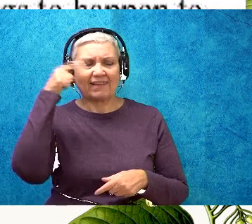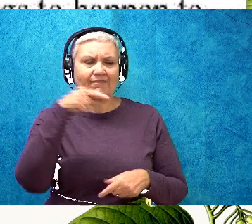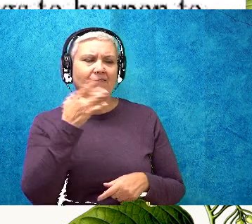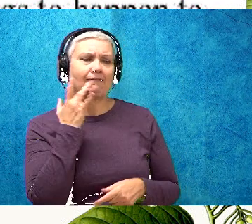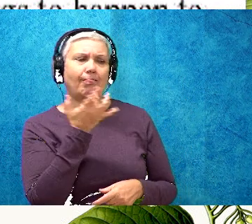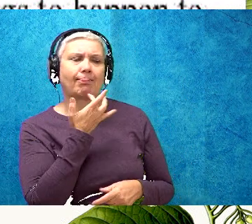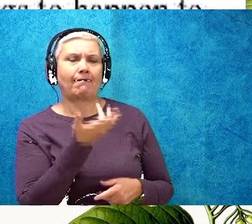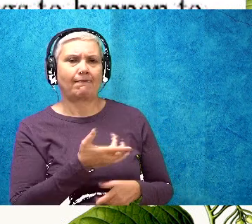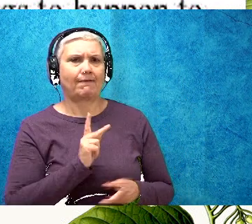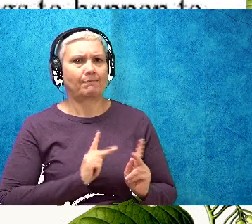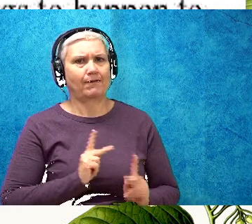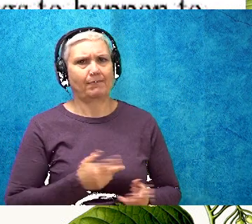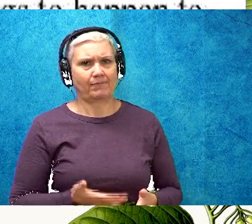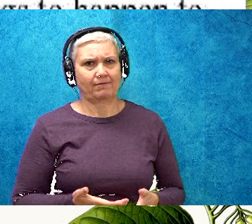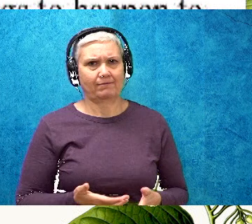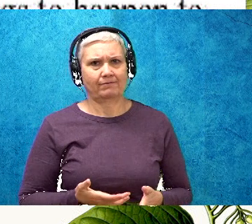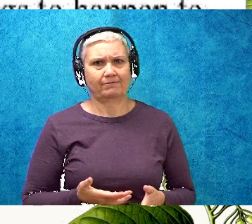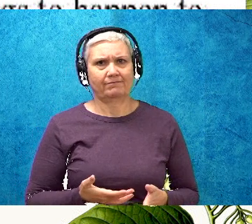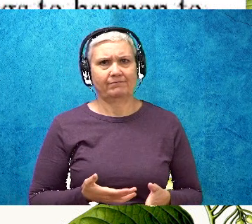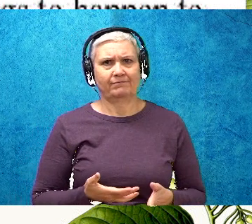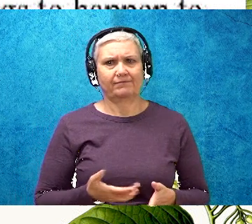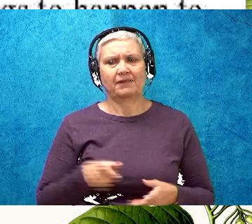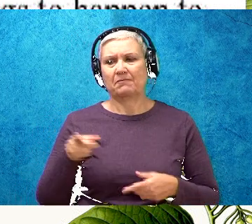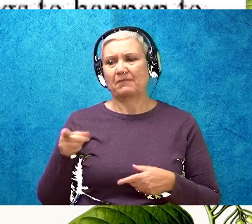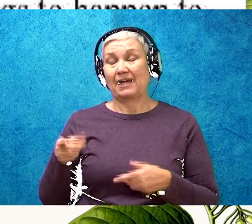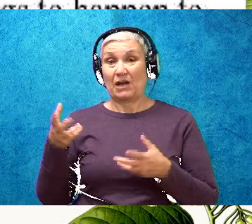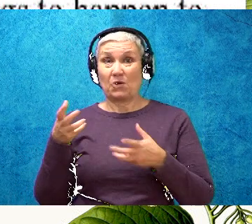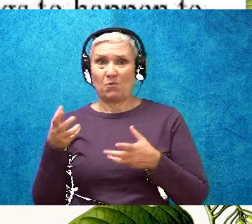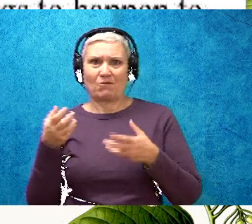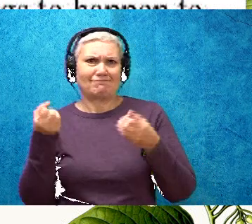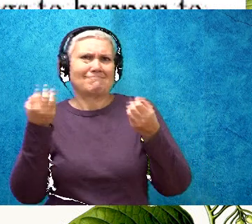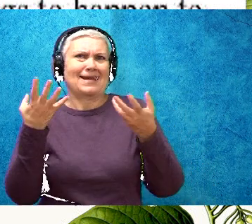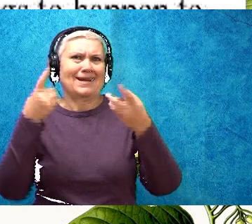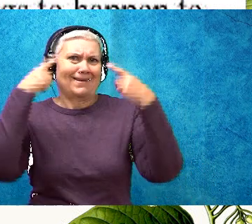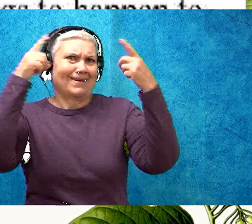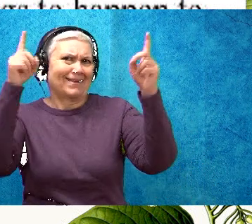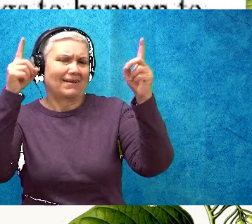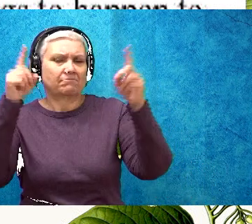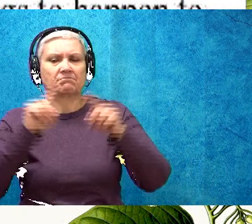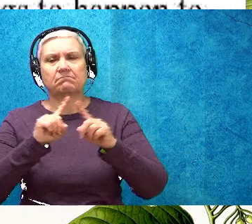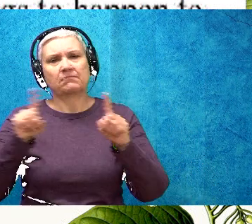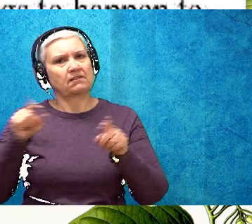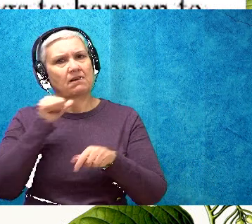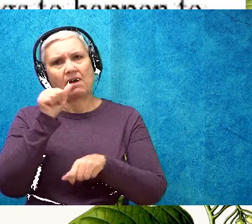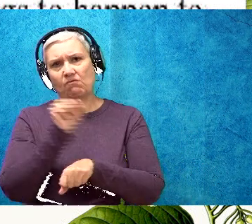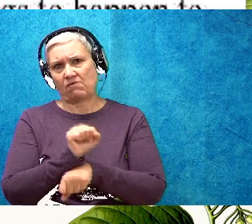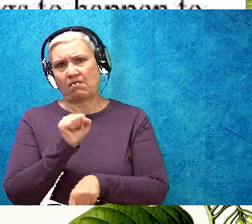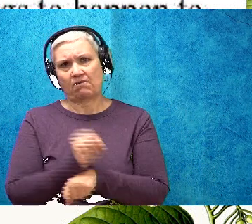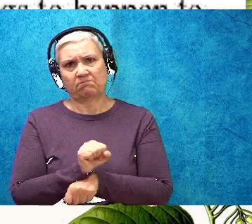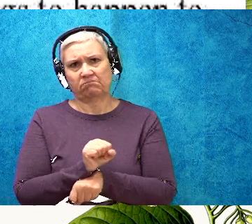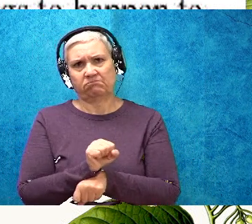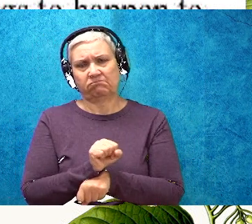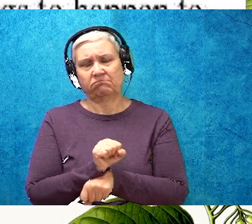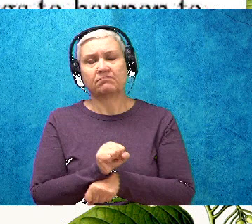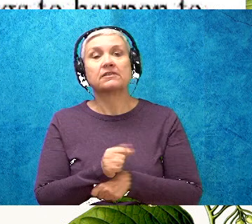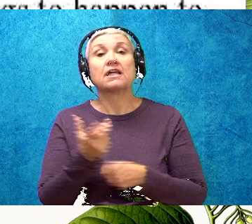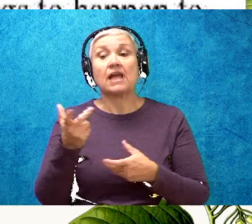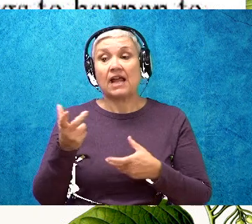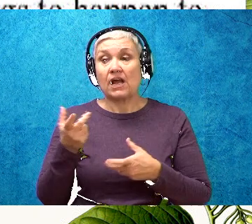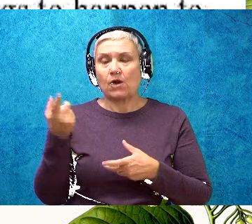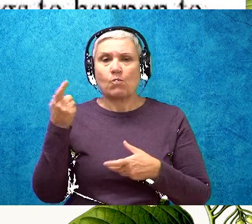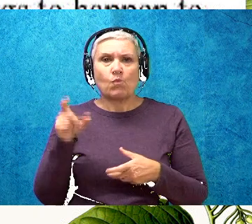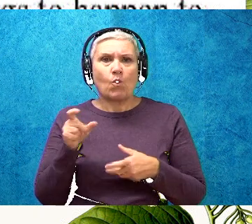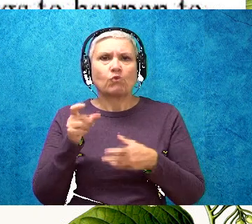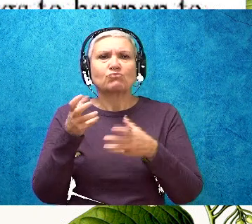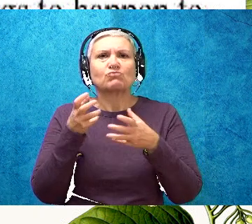an honorable achievement, but he doesn't want to work for it. He doesn't want to make good things happen. He just wants good things